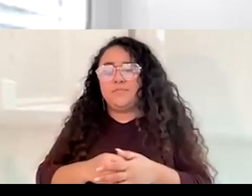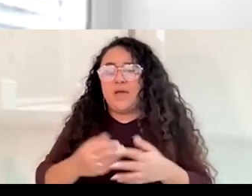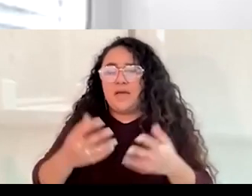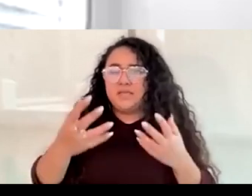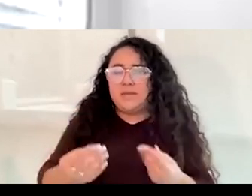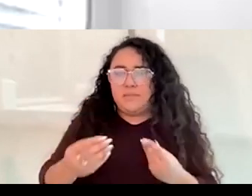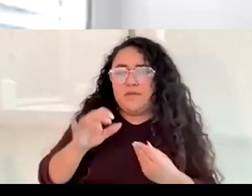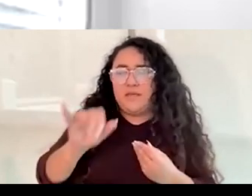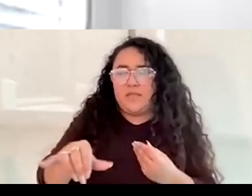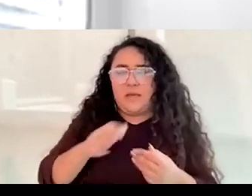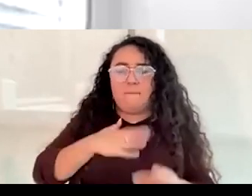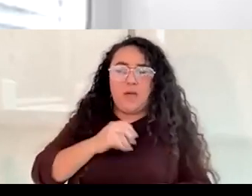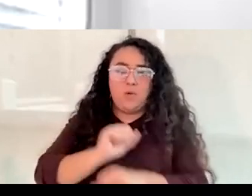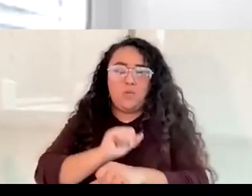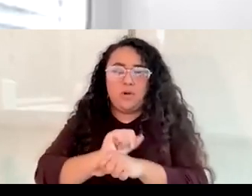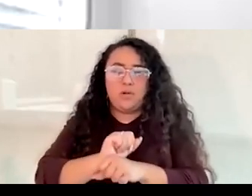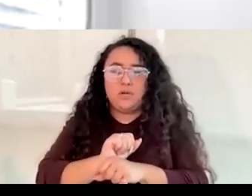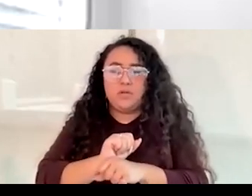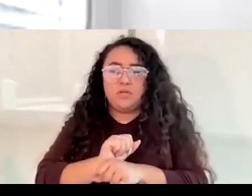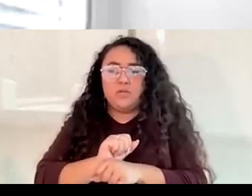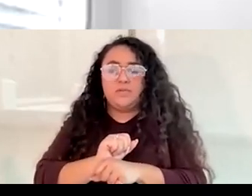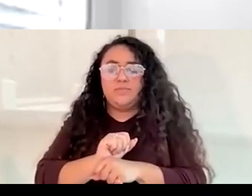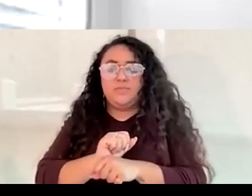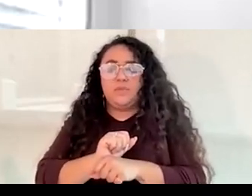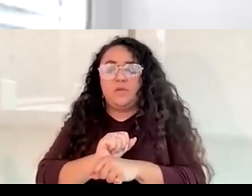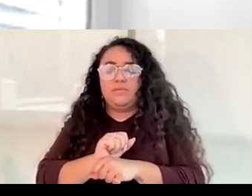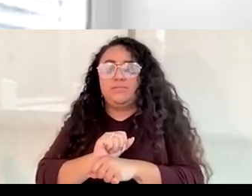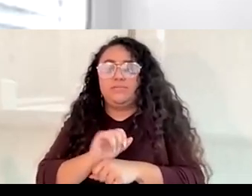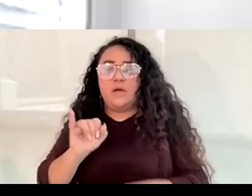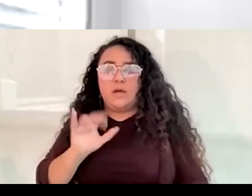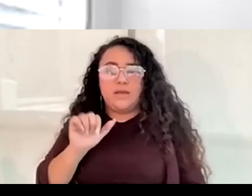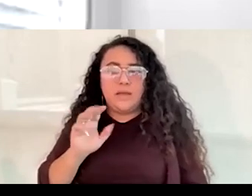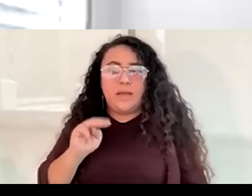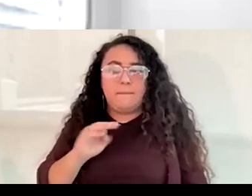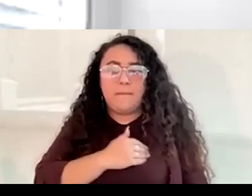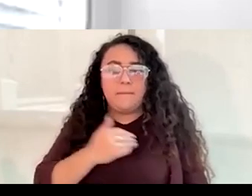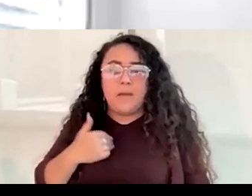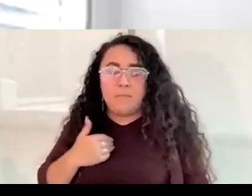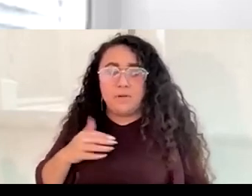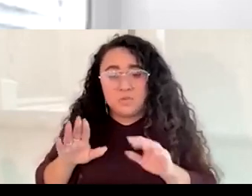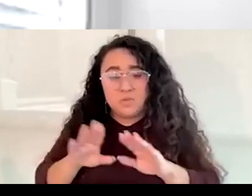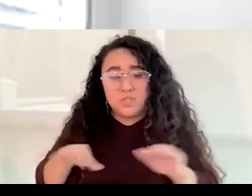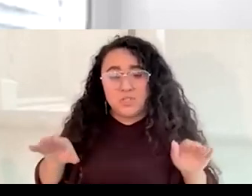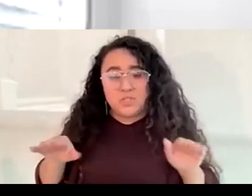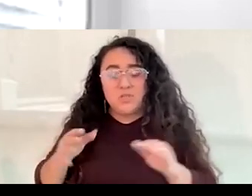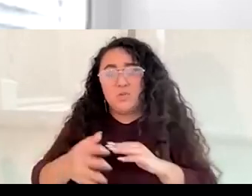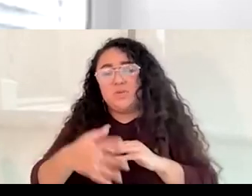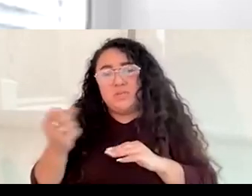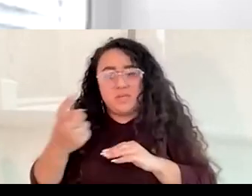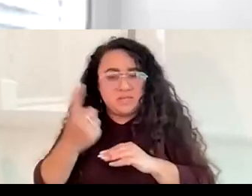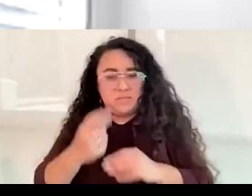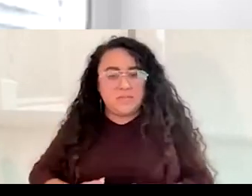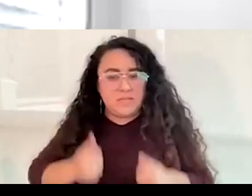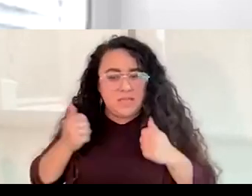work, because we work with ICAM members like me who were children that had taken someone's life and